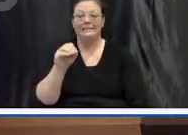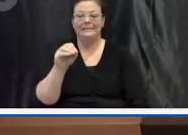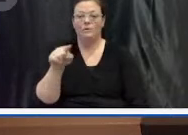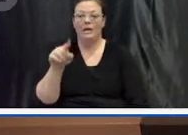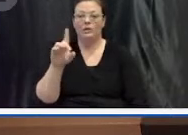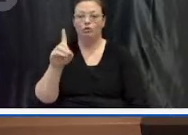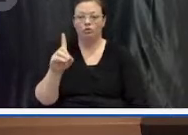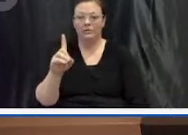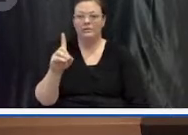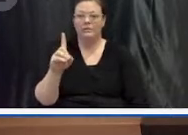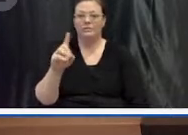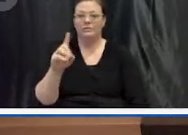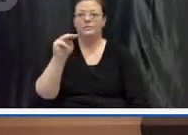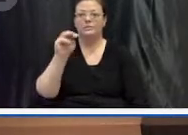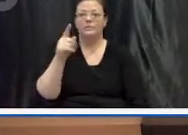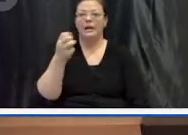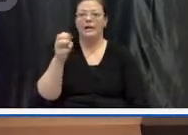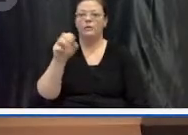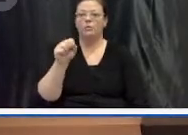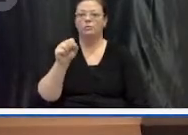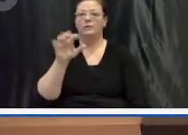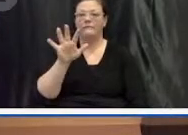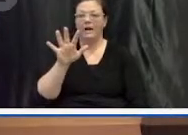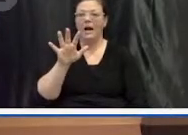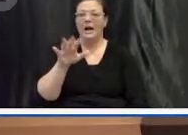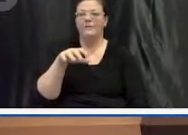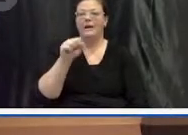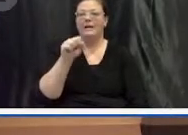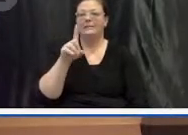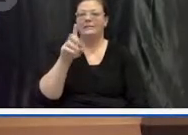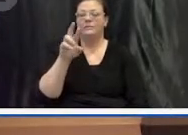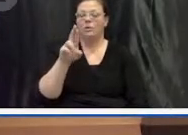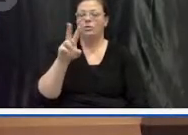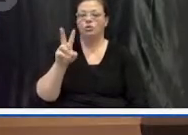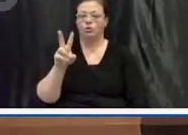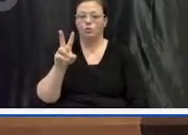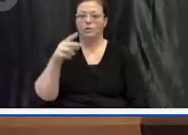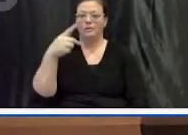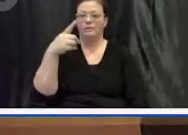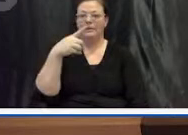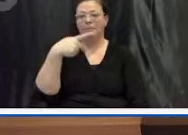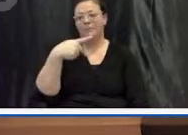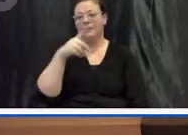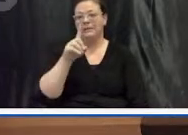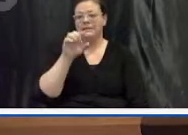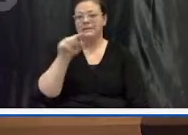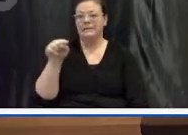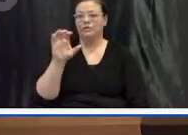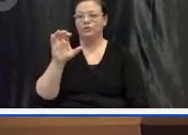Z9860-D, Matthews 5, STR2, PD-C,